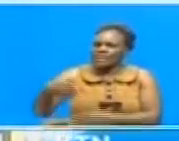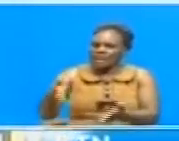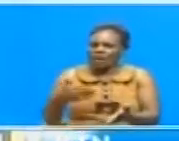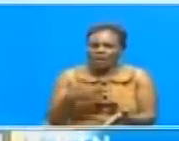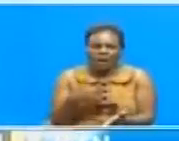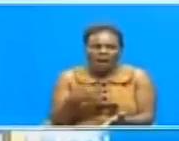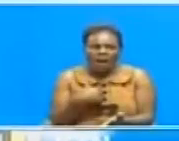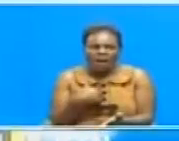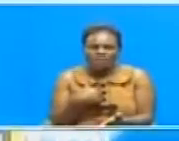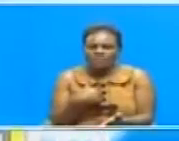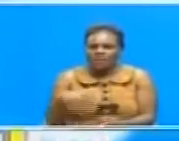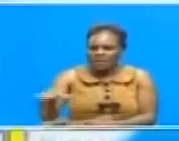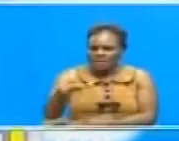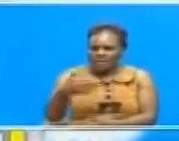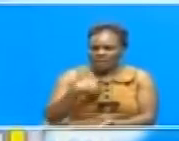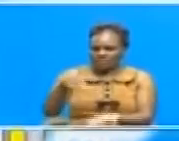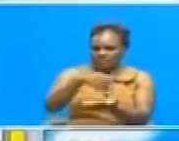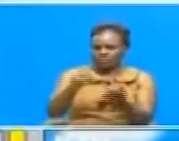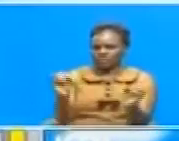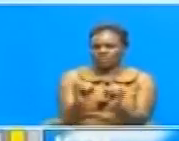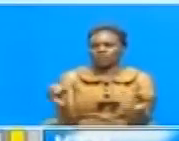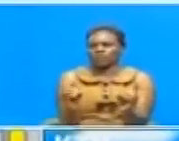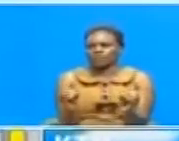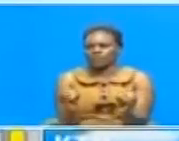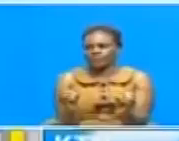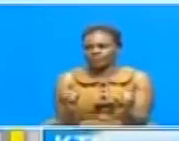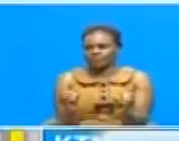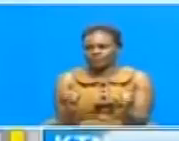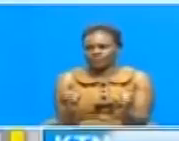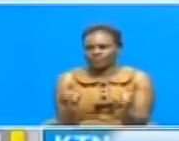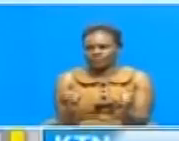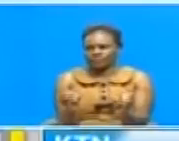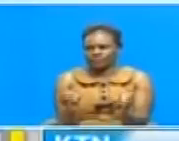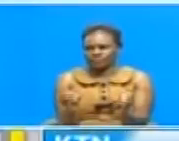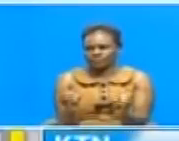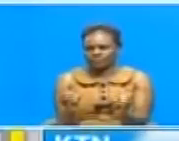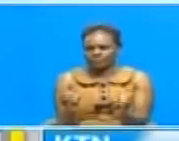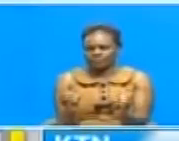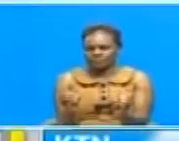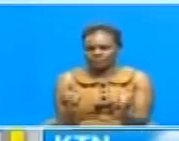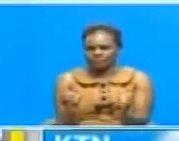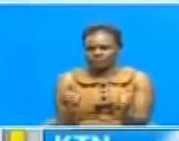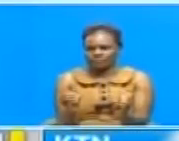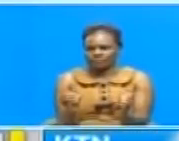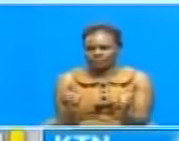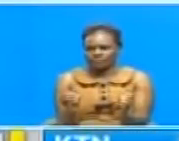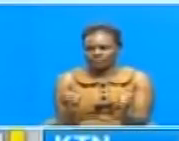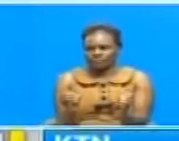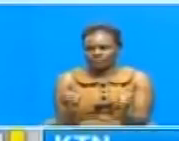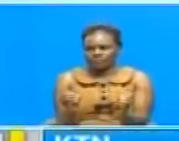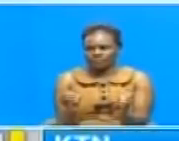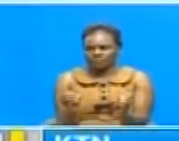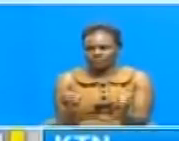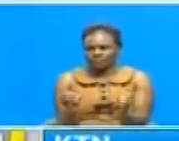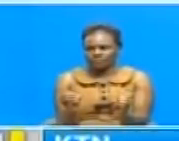have a regional coordinator in a central province, which is true. It's the only province without a national a regional coordinator. I don't know why they should